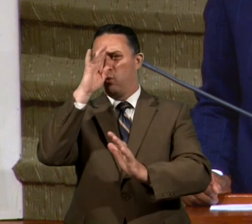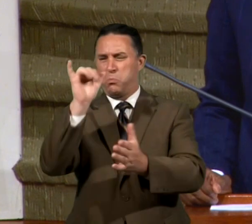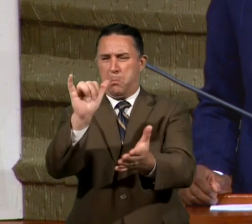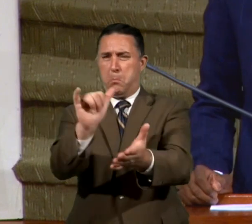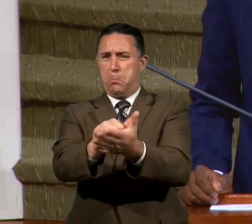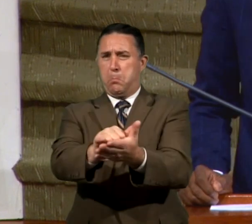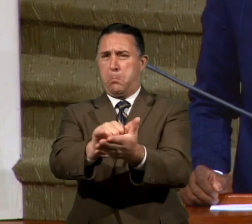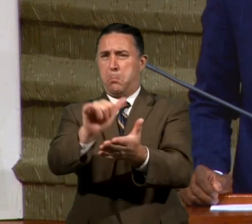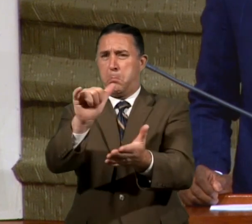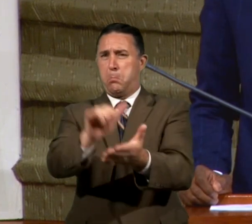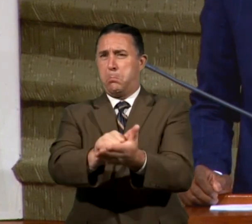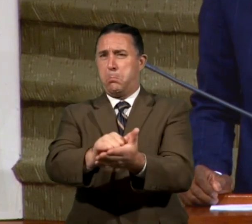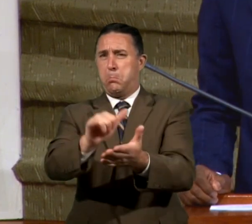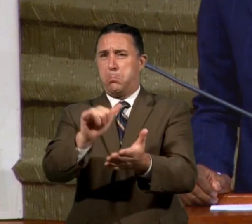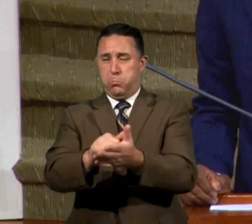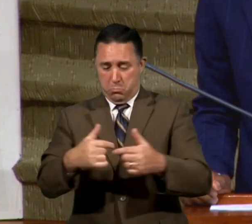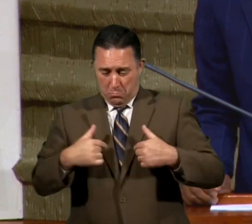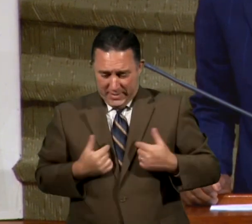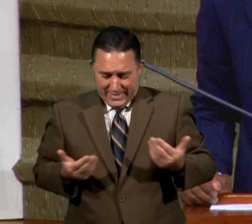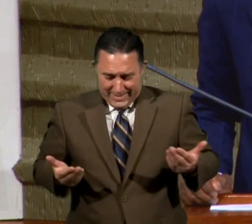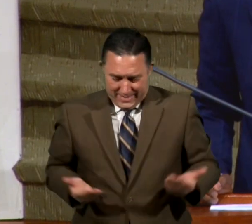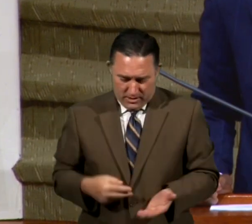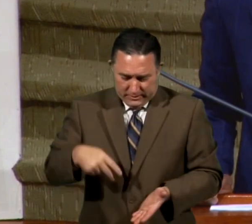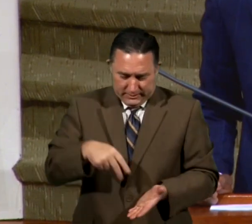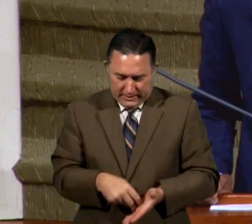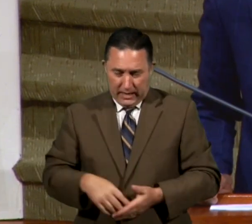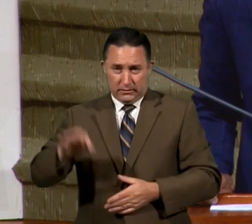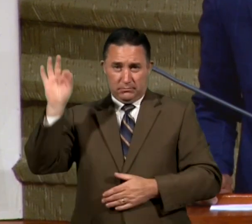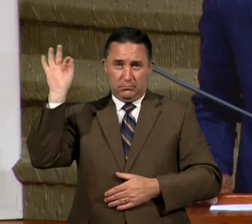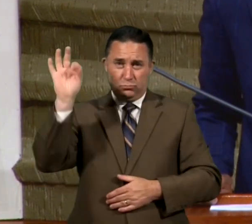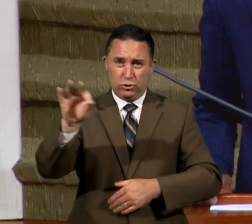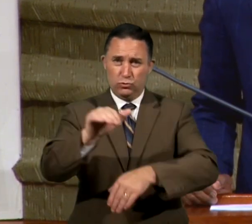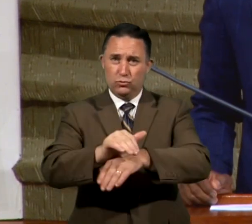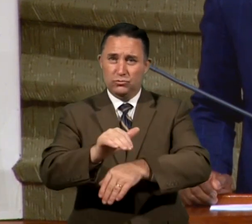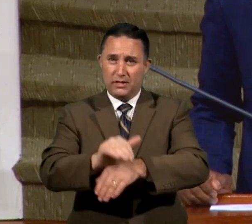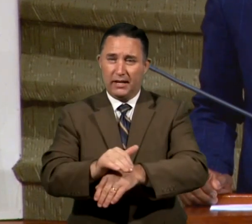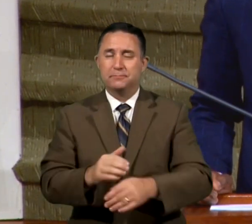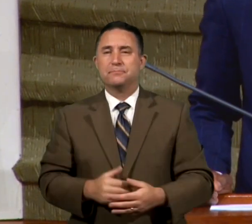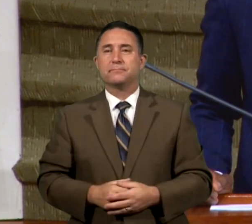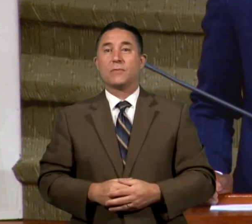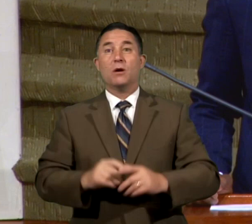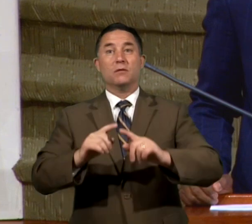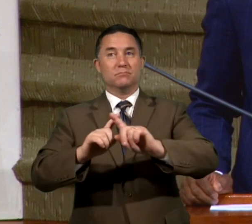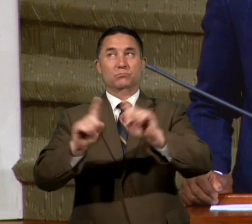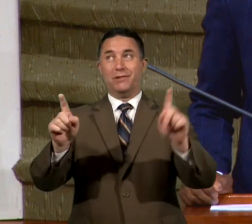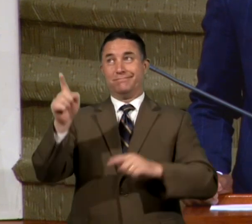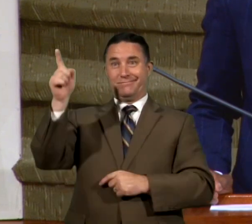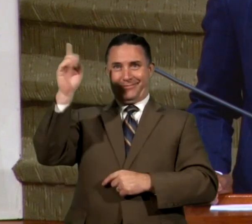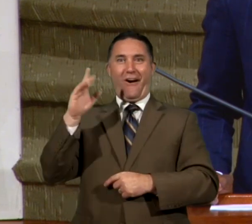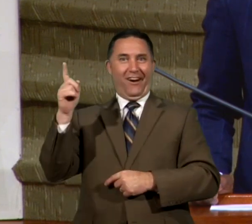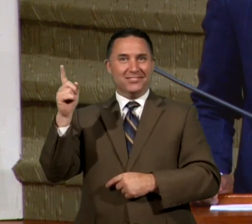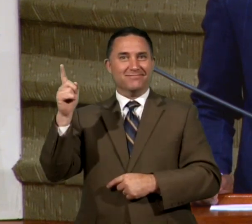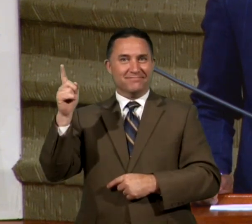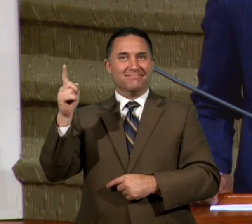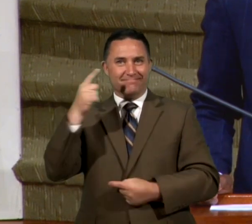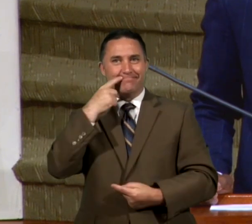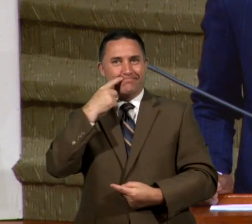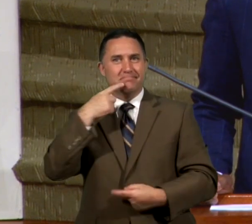impossibility of me standing here and speaking to you tonight. But God,